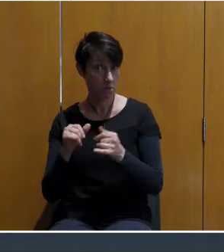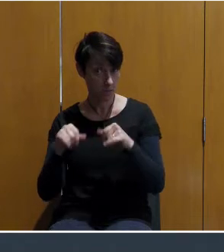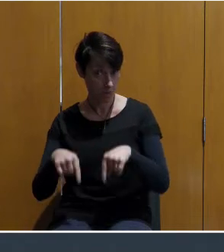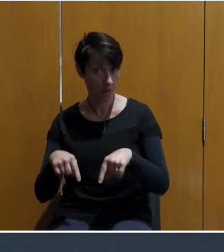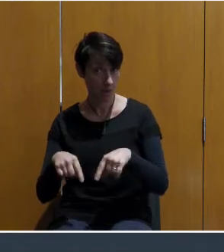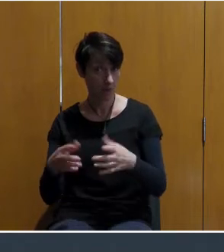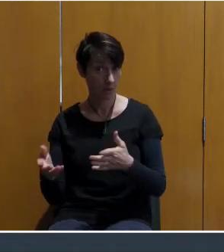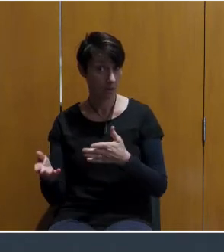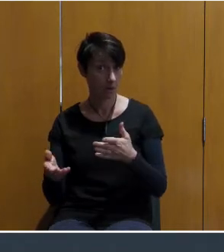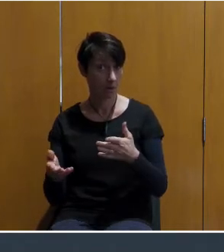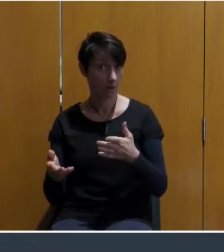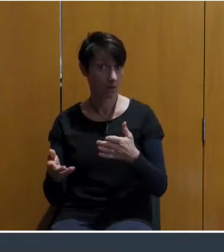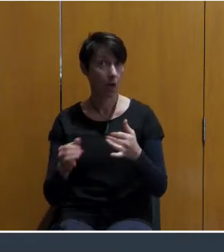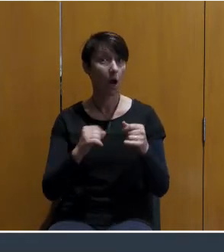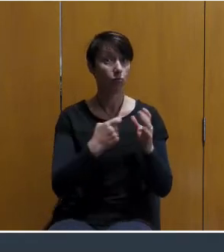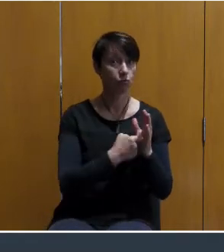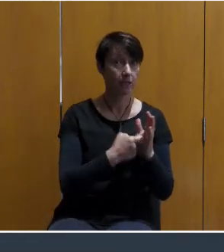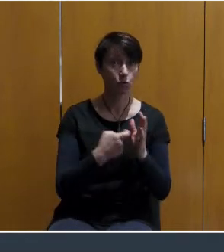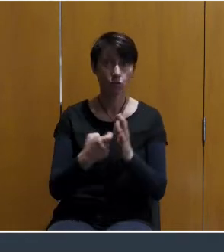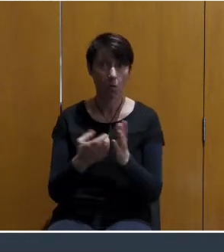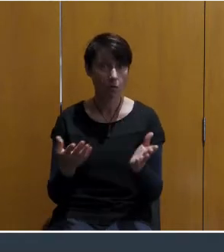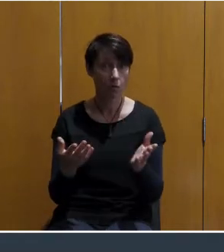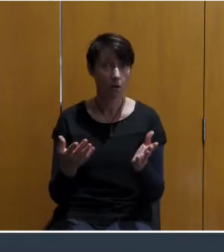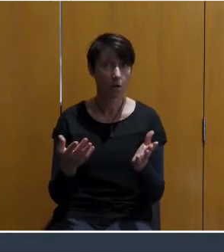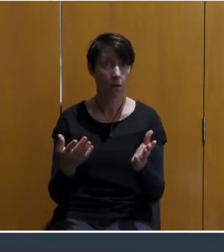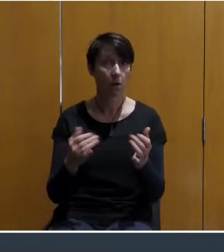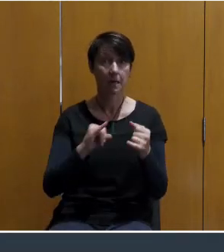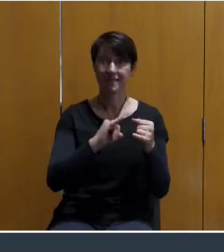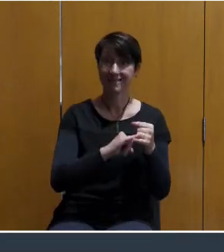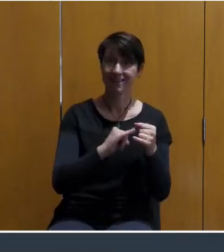Rogg? Sandra Duns? Okay.